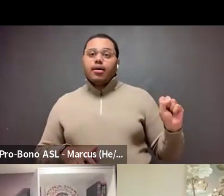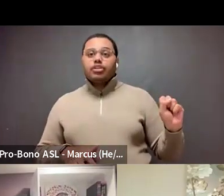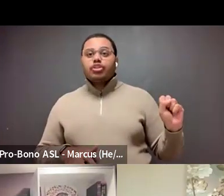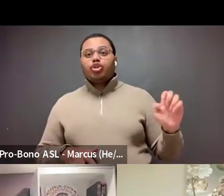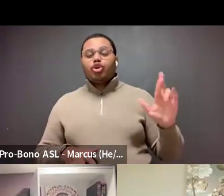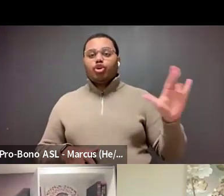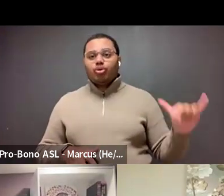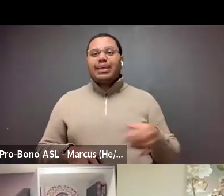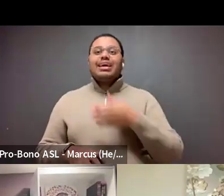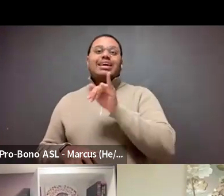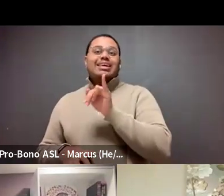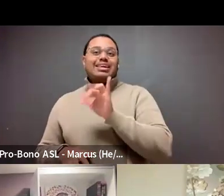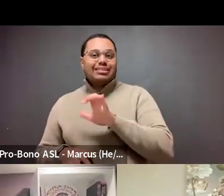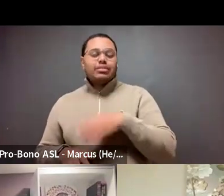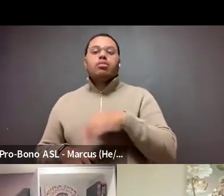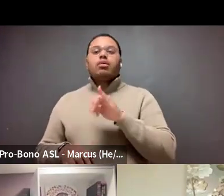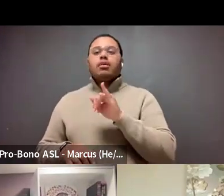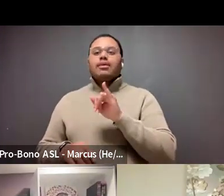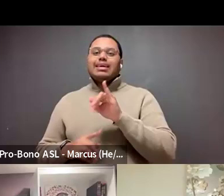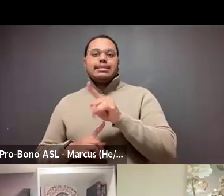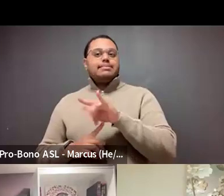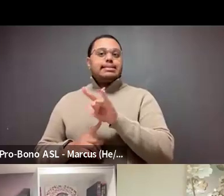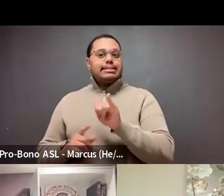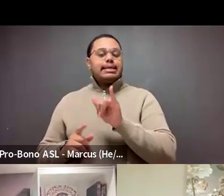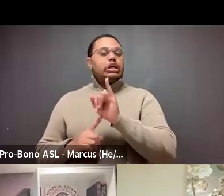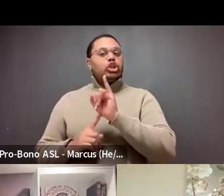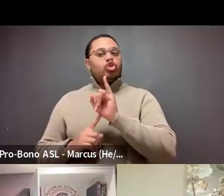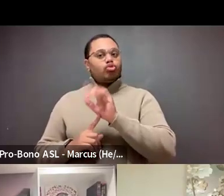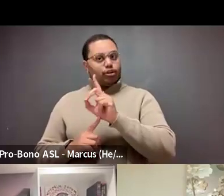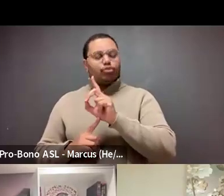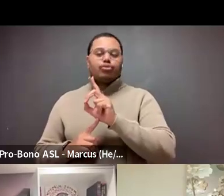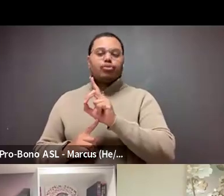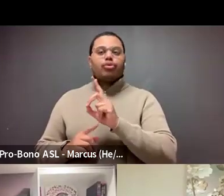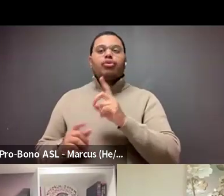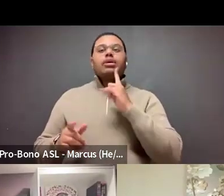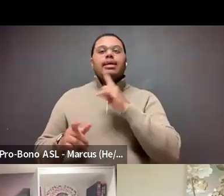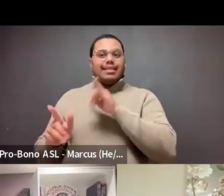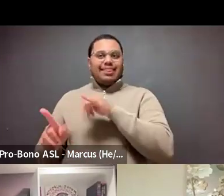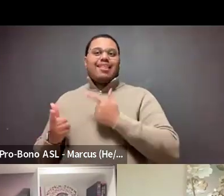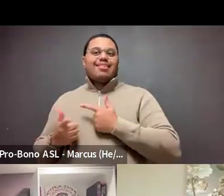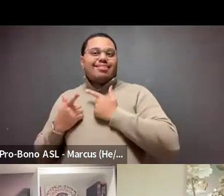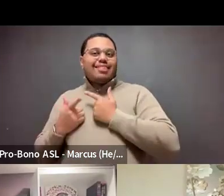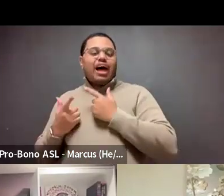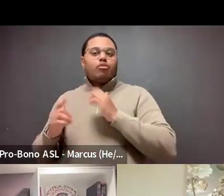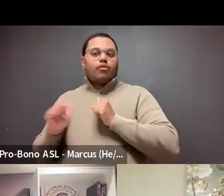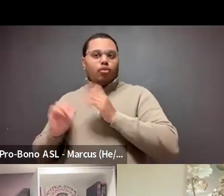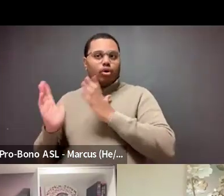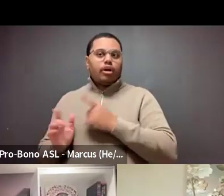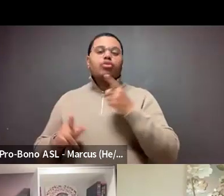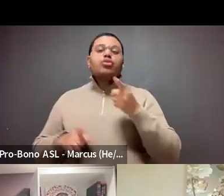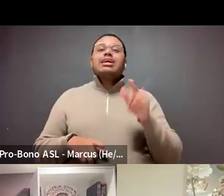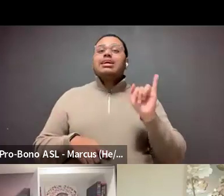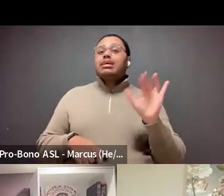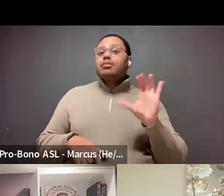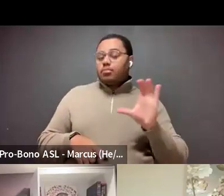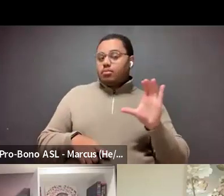So typically an intimacy director is thought to do work on live performances, including theater, while intimacy coordinator is